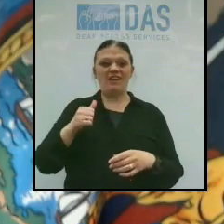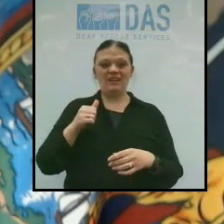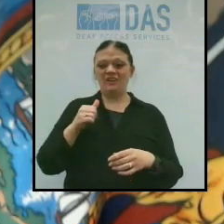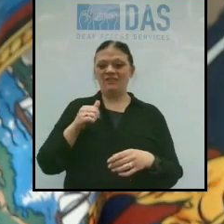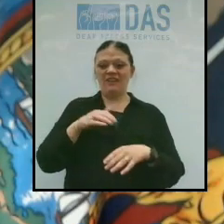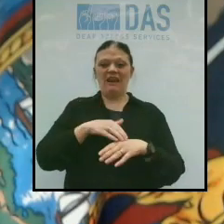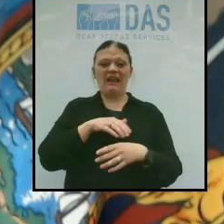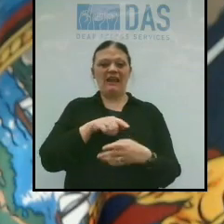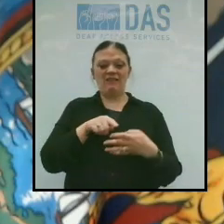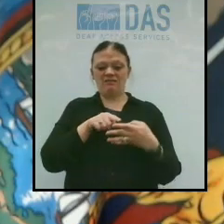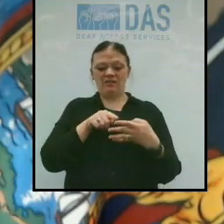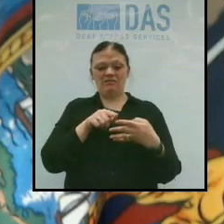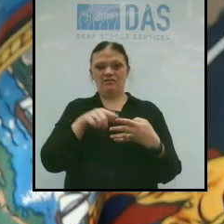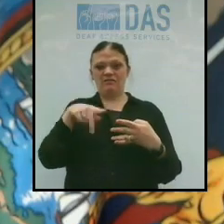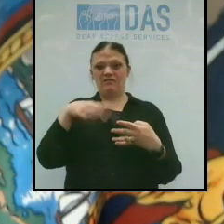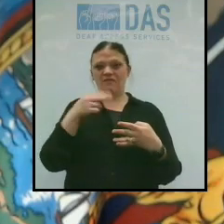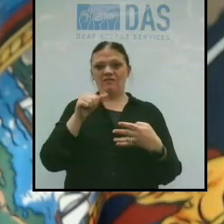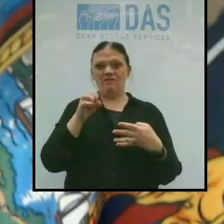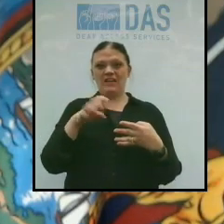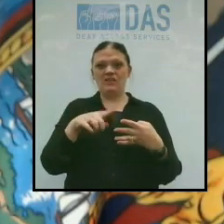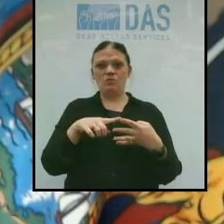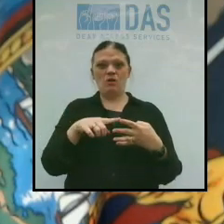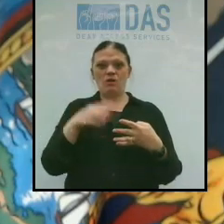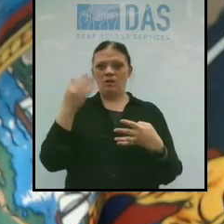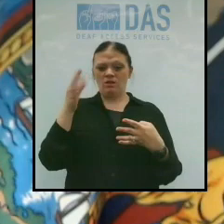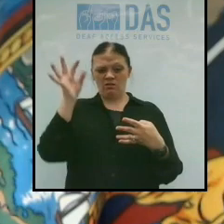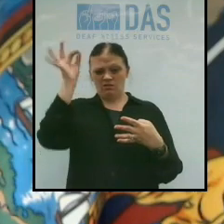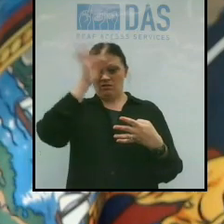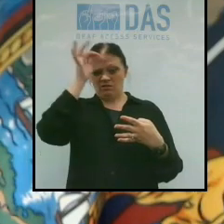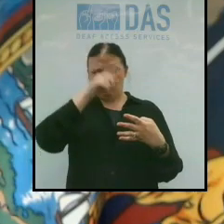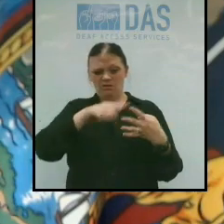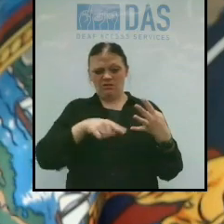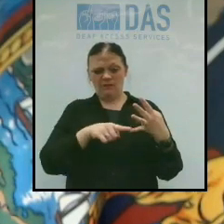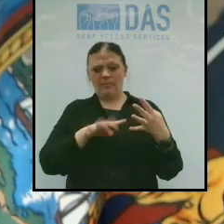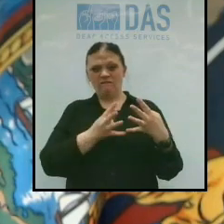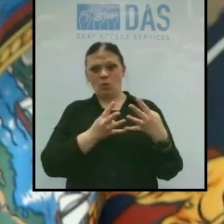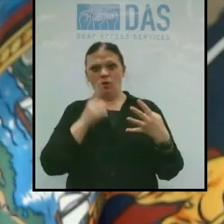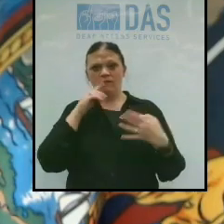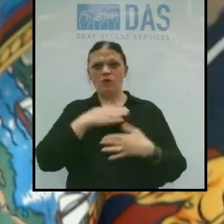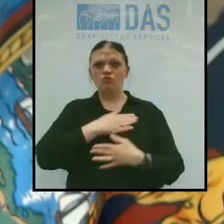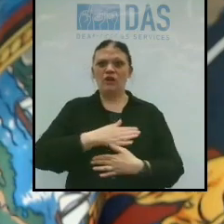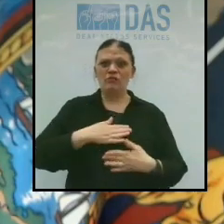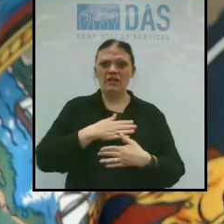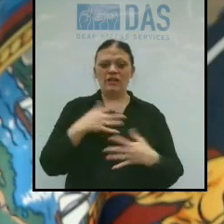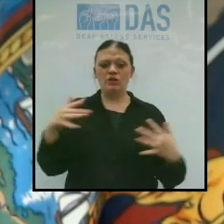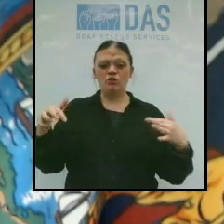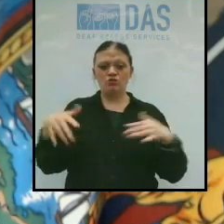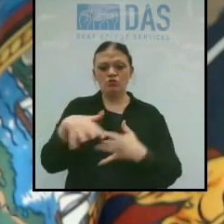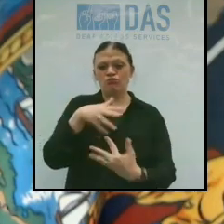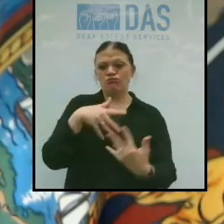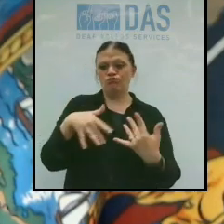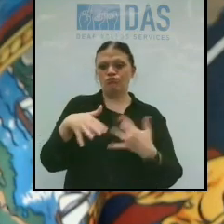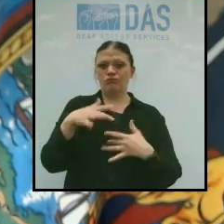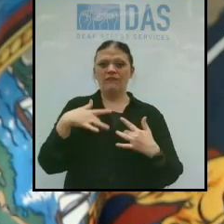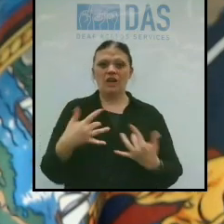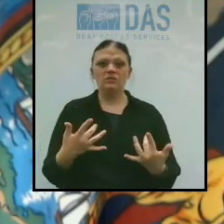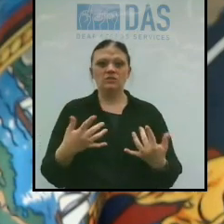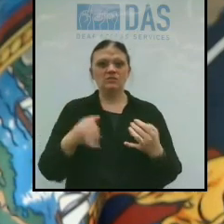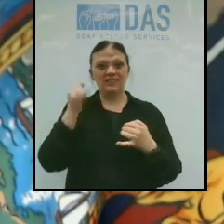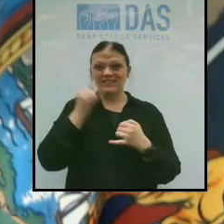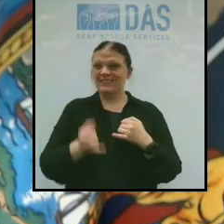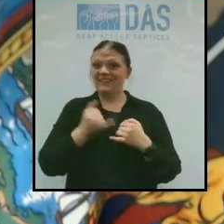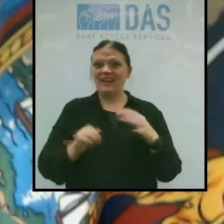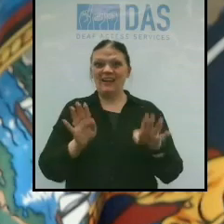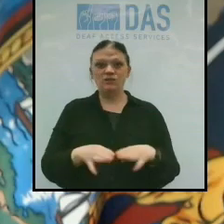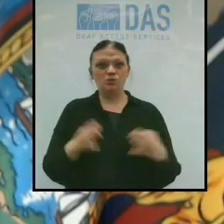So, and we have no idea when we will reach phase 4, and again, recreations and and gatherings will be the last to